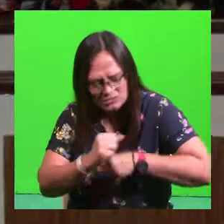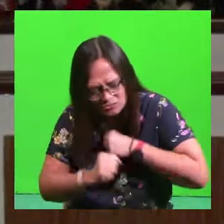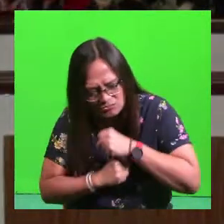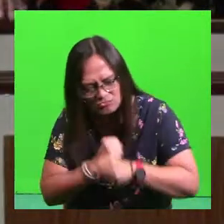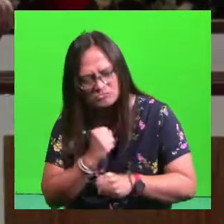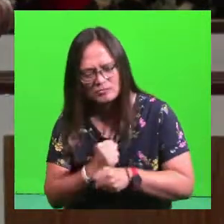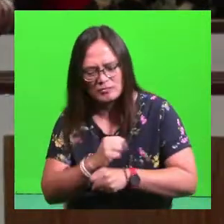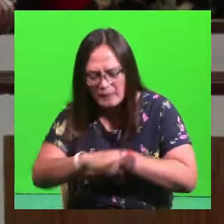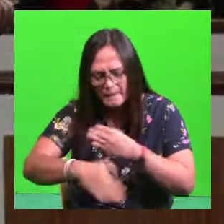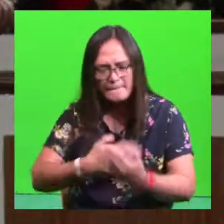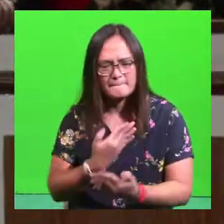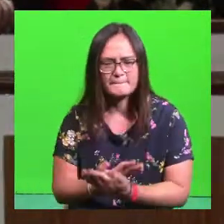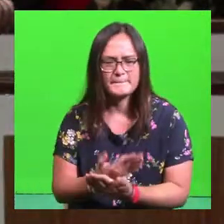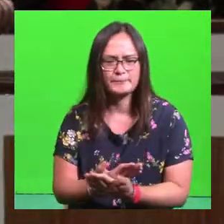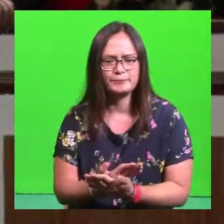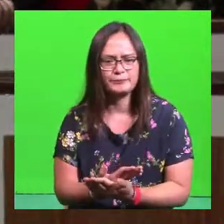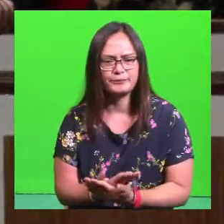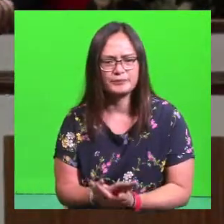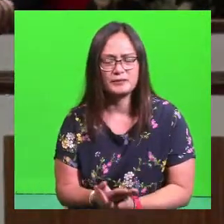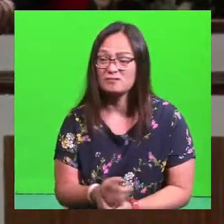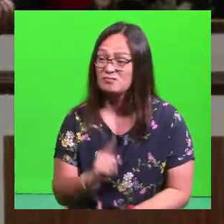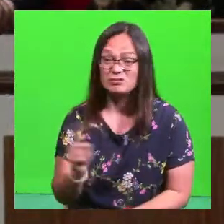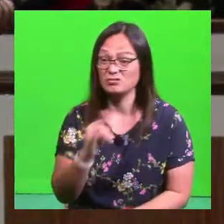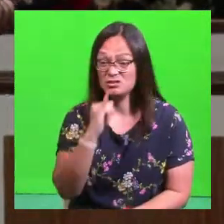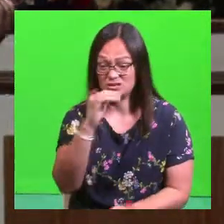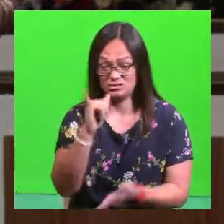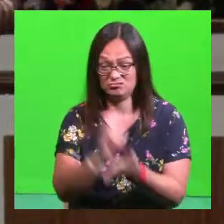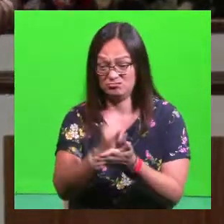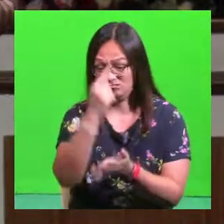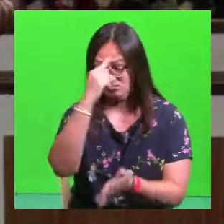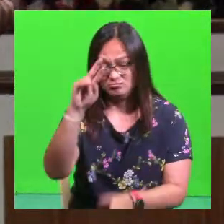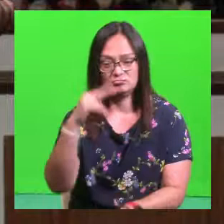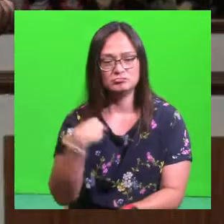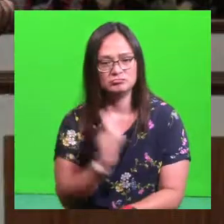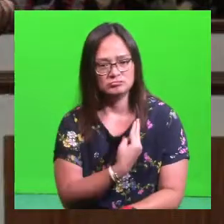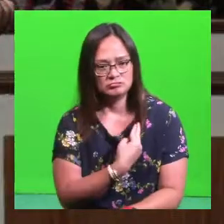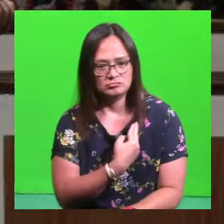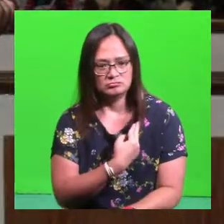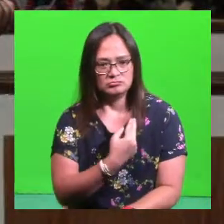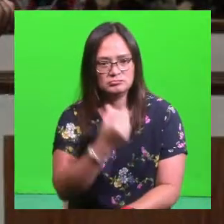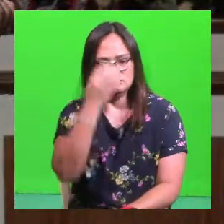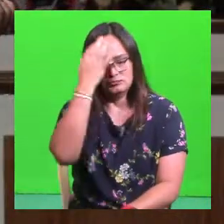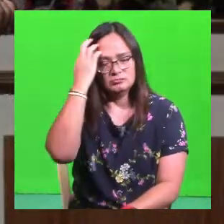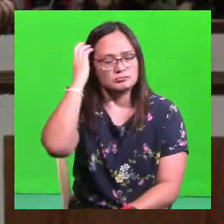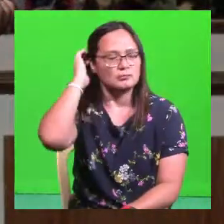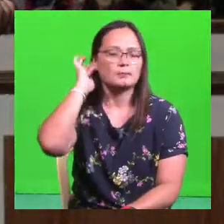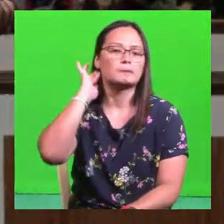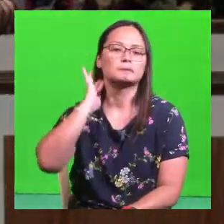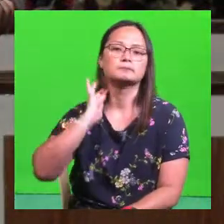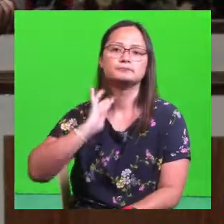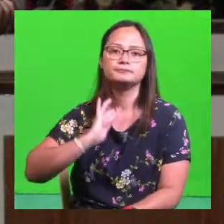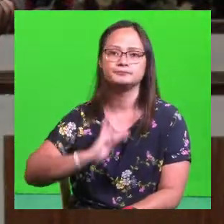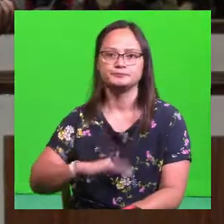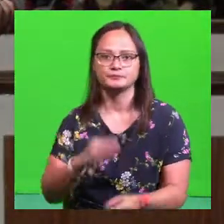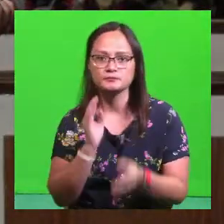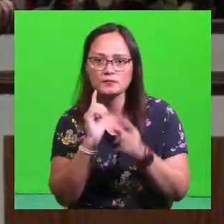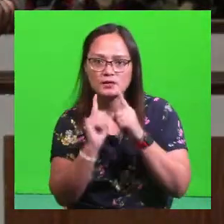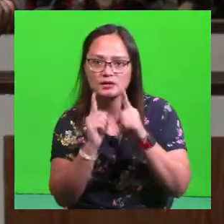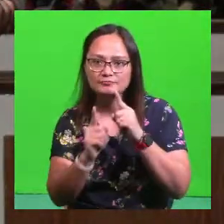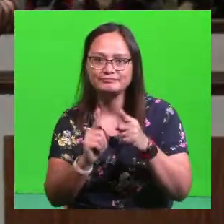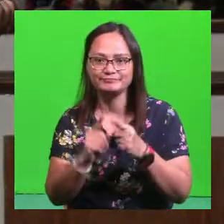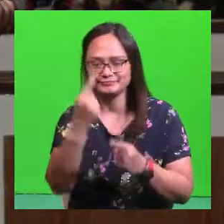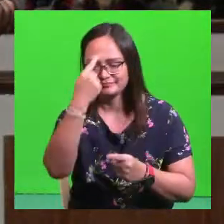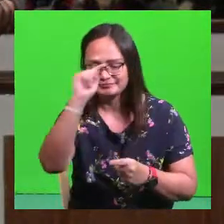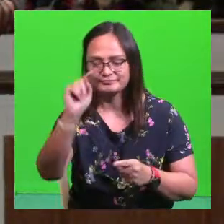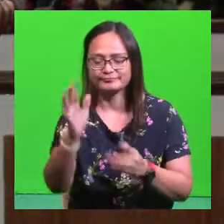Ano ito para sa atin? Now, I will speak to Christians. I will speak to those of you who have trusted